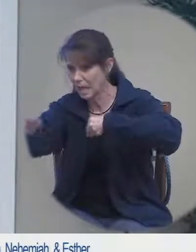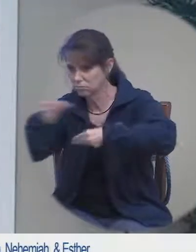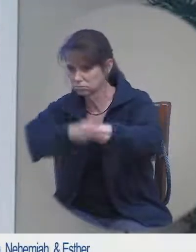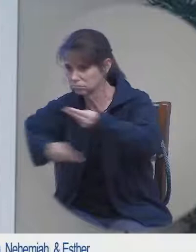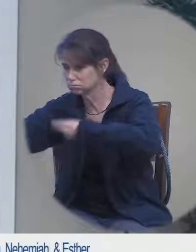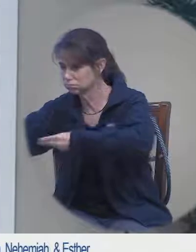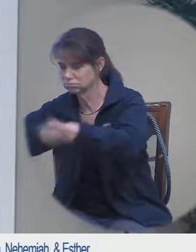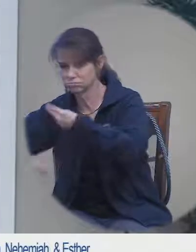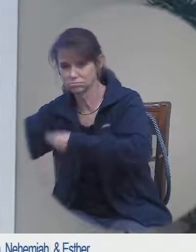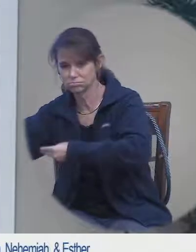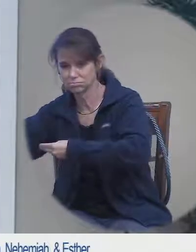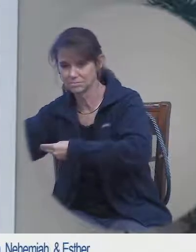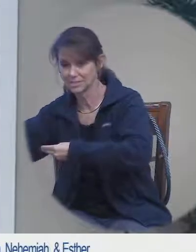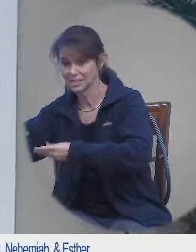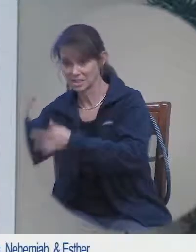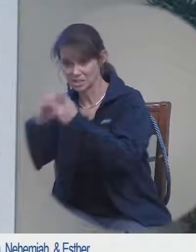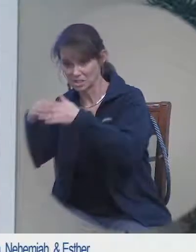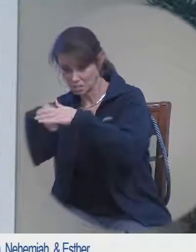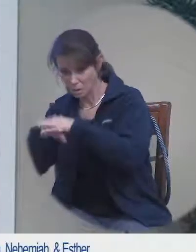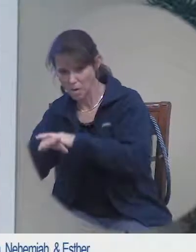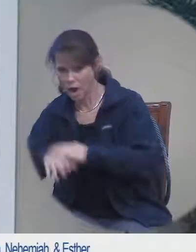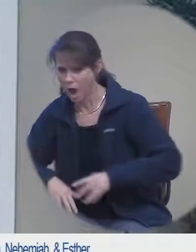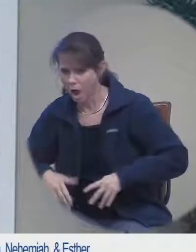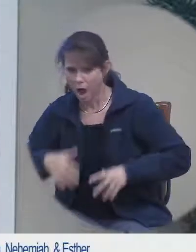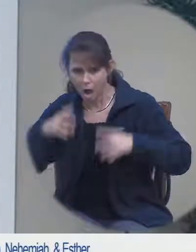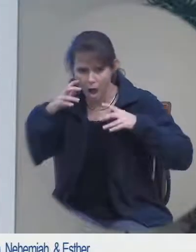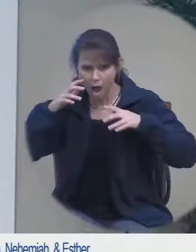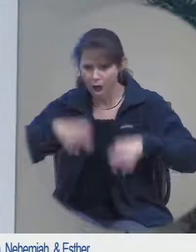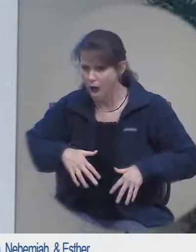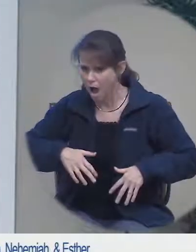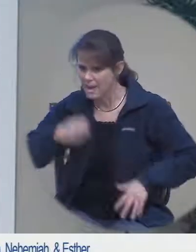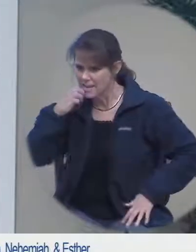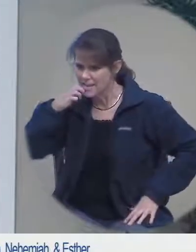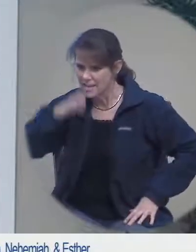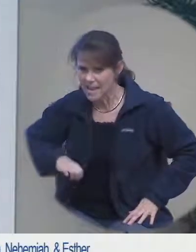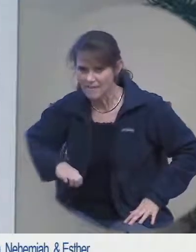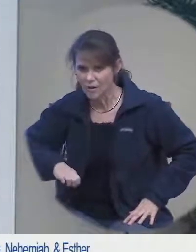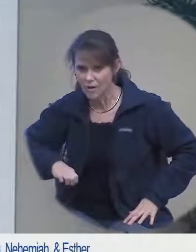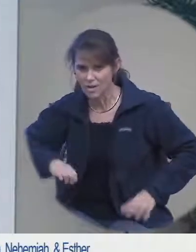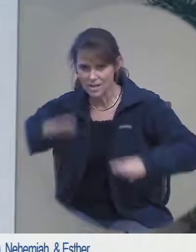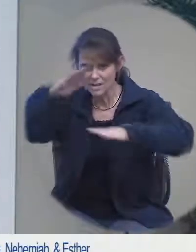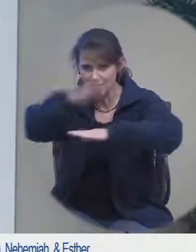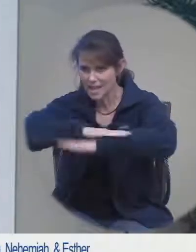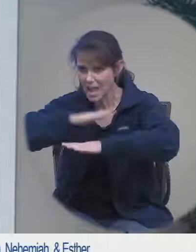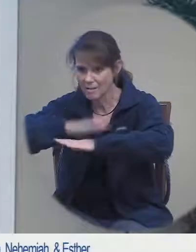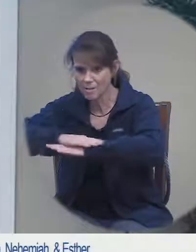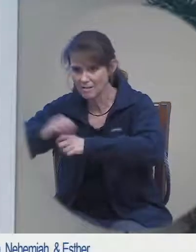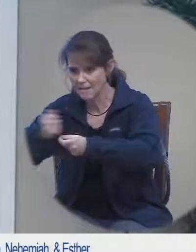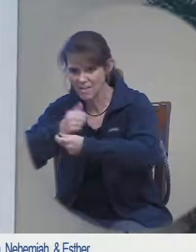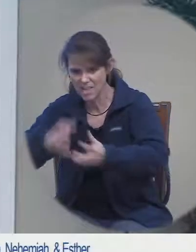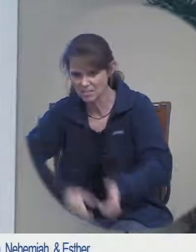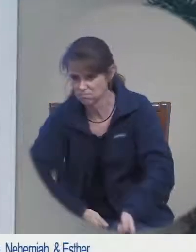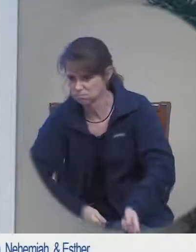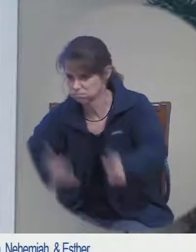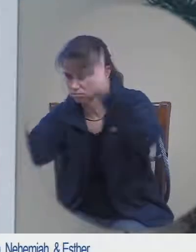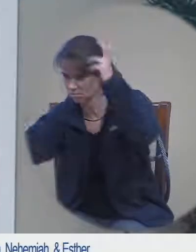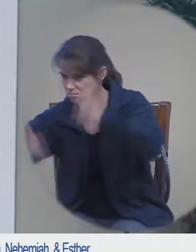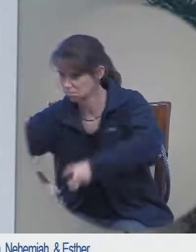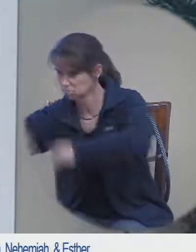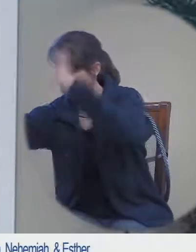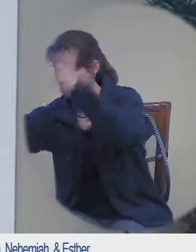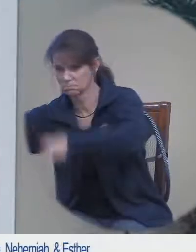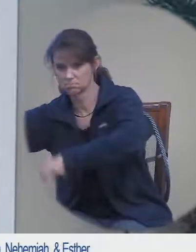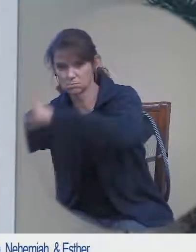And it's an offense to God, and he cast them out. So that's the next charge he deals with here. And